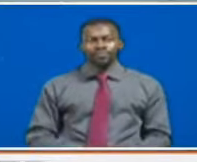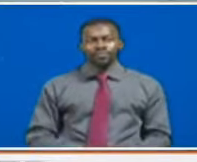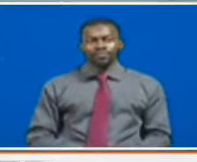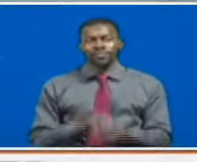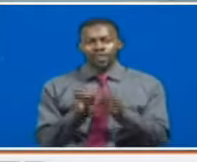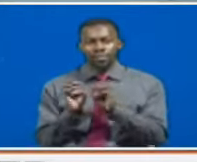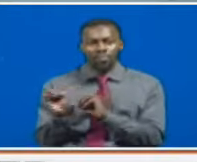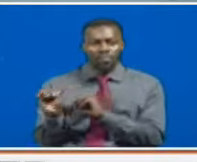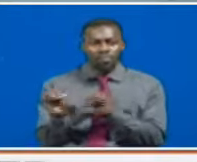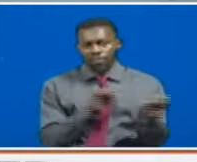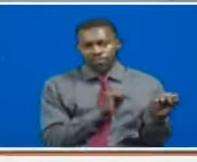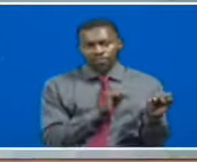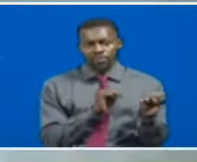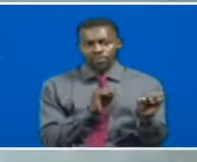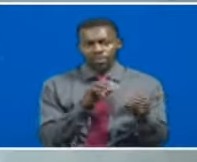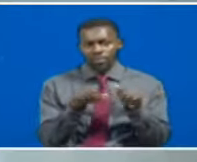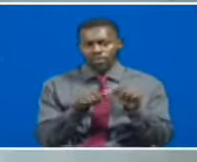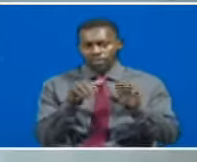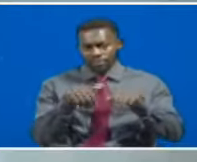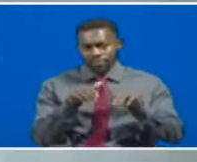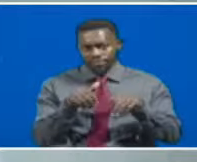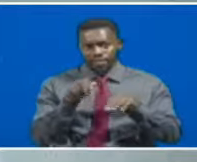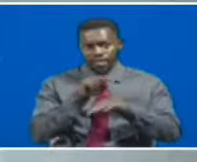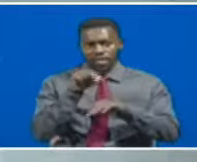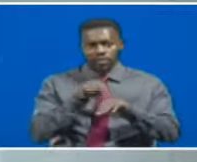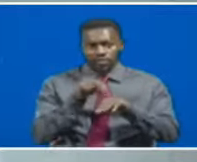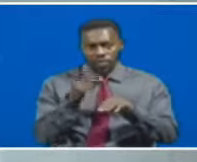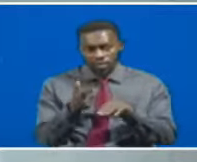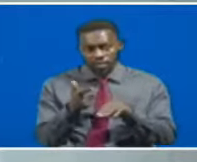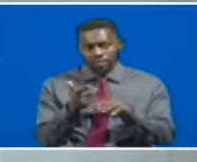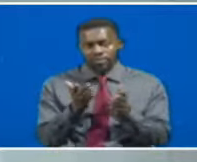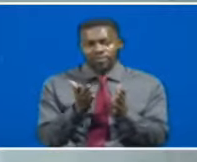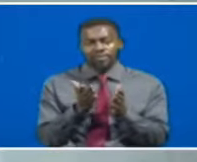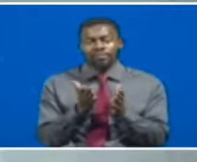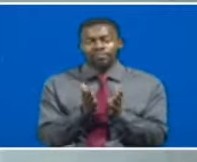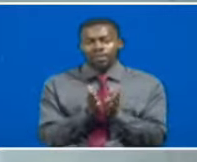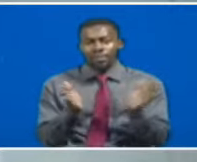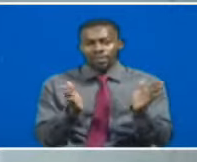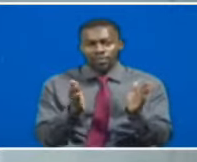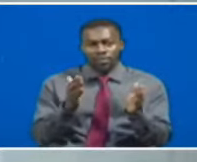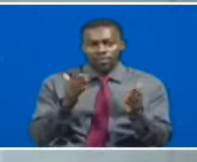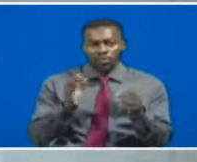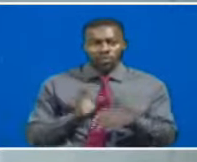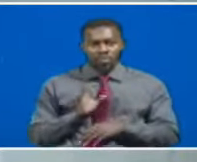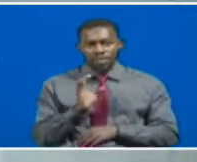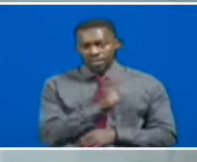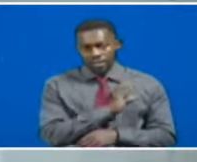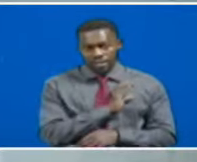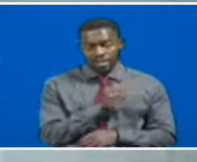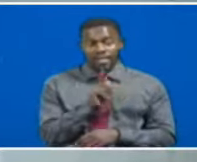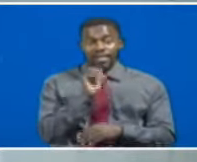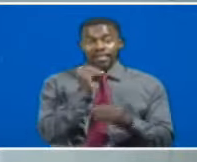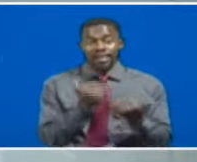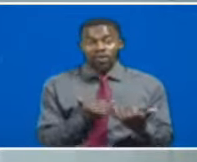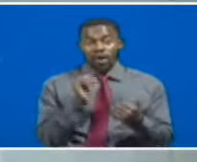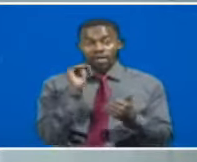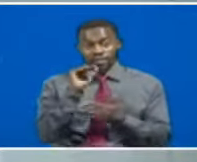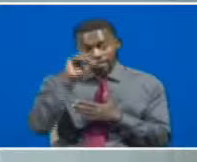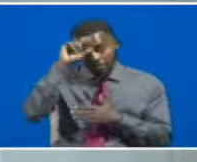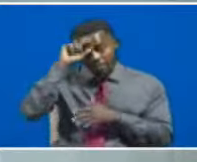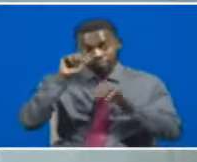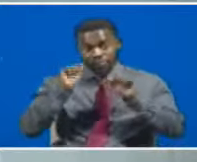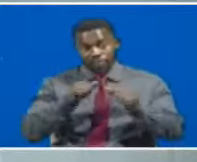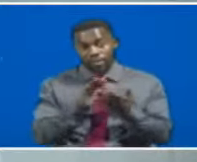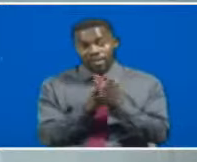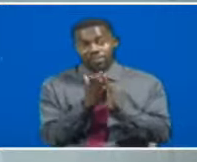Now, moving swiftly to matters of agriculture, the National Assembly Committee on Agriculture now wants the government to take stern action and arrest